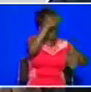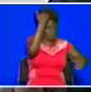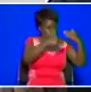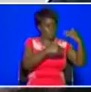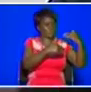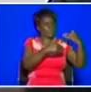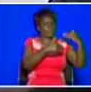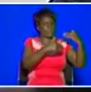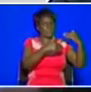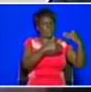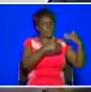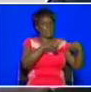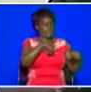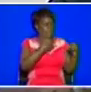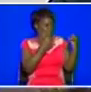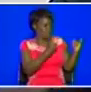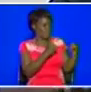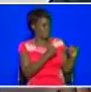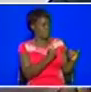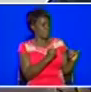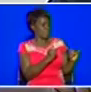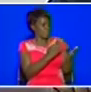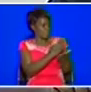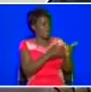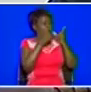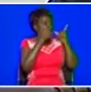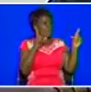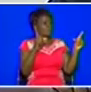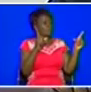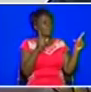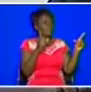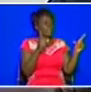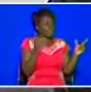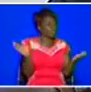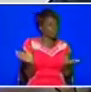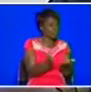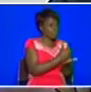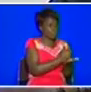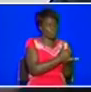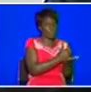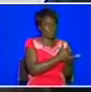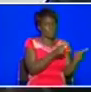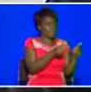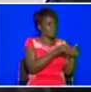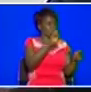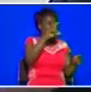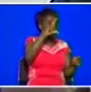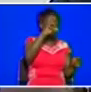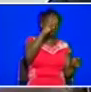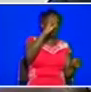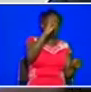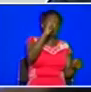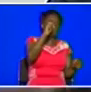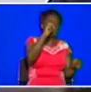thing, but we are going to try and save some of our languages which are disappearing, like El Molo and Ilchamos and